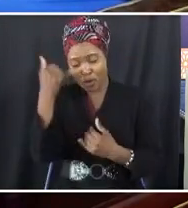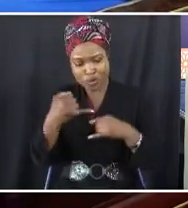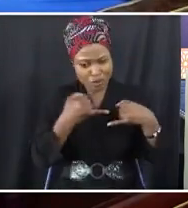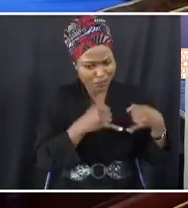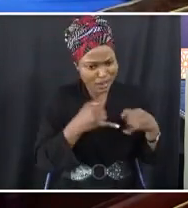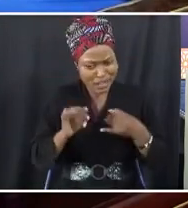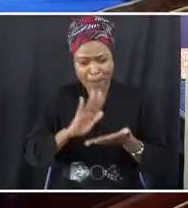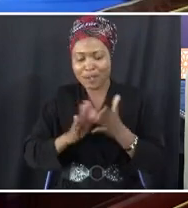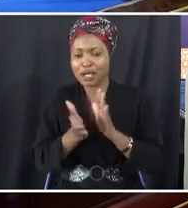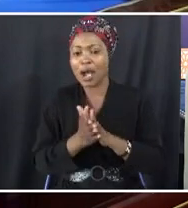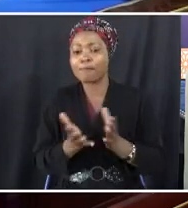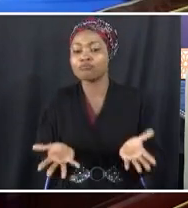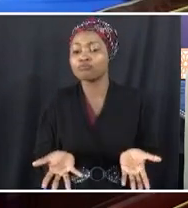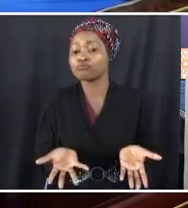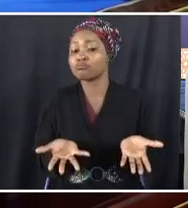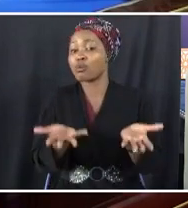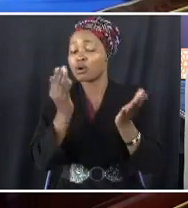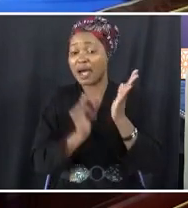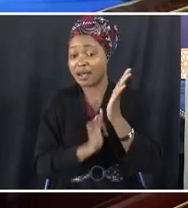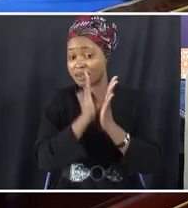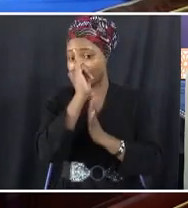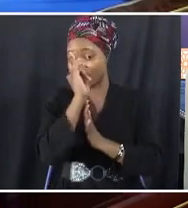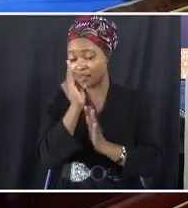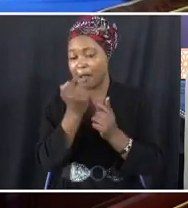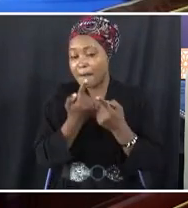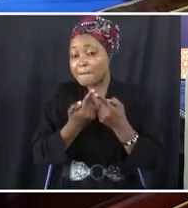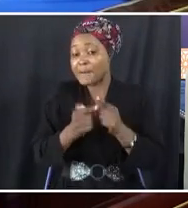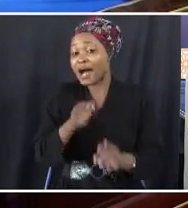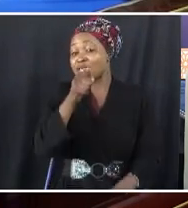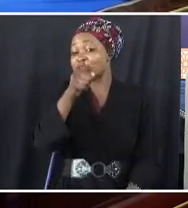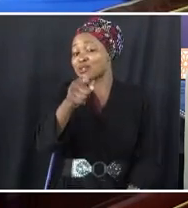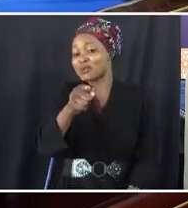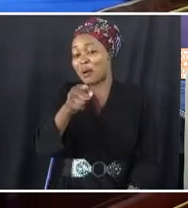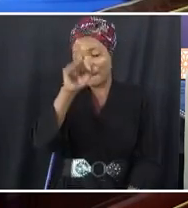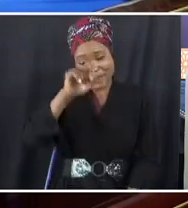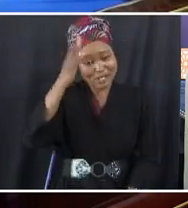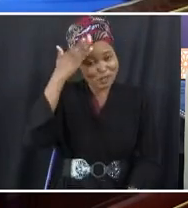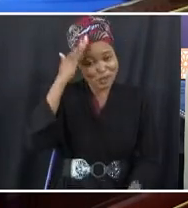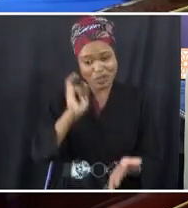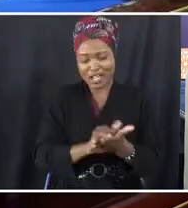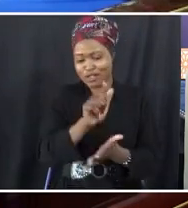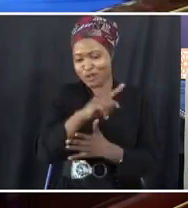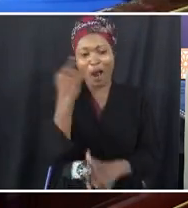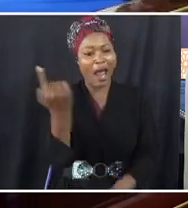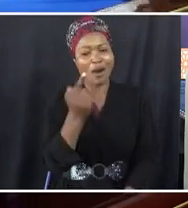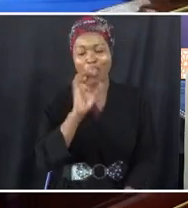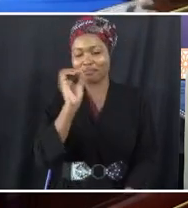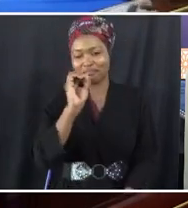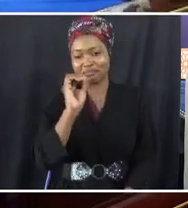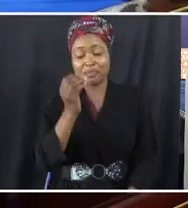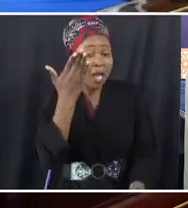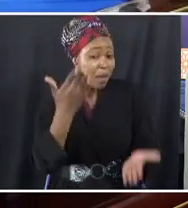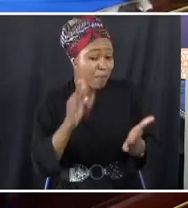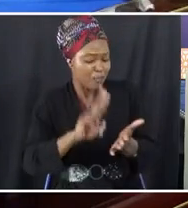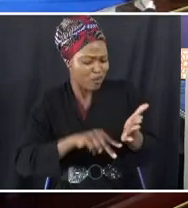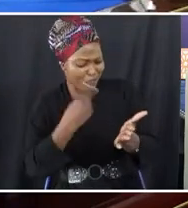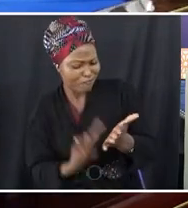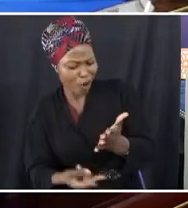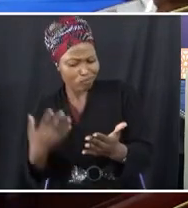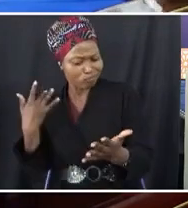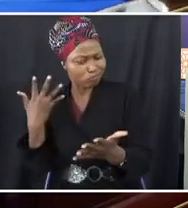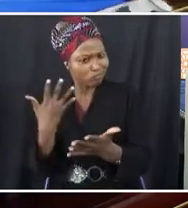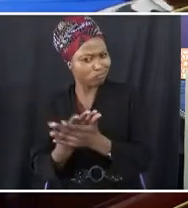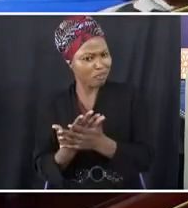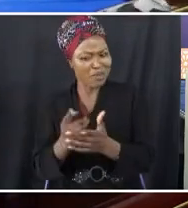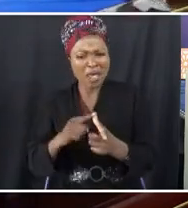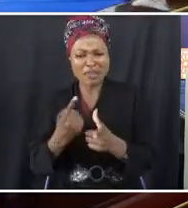greater every day. But you are not alone. You may have fallen so many times. You